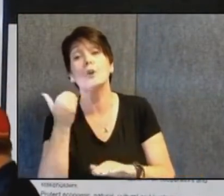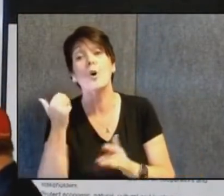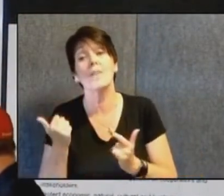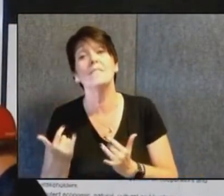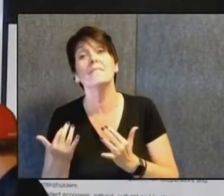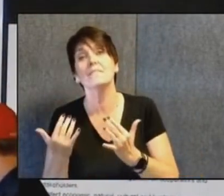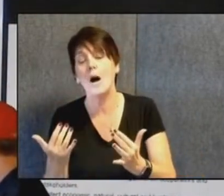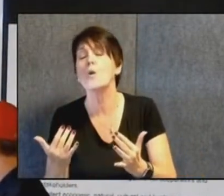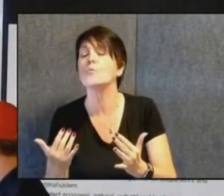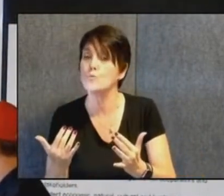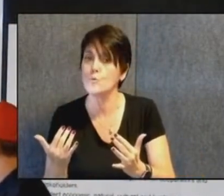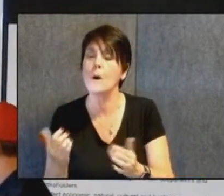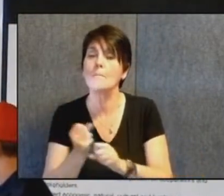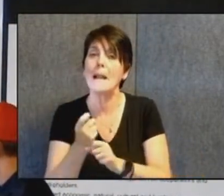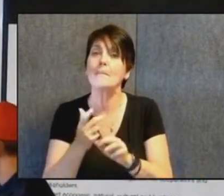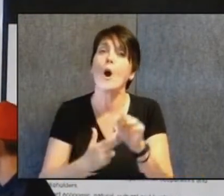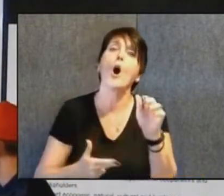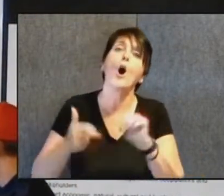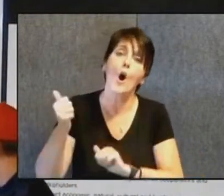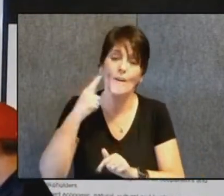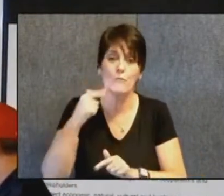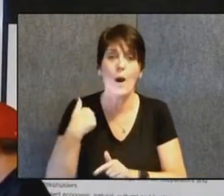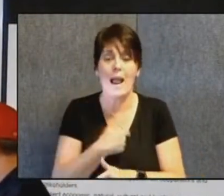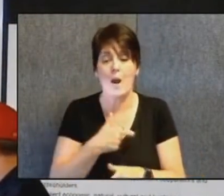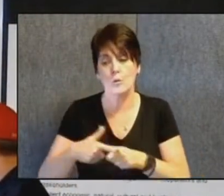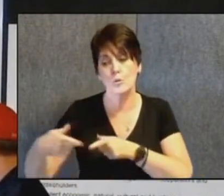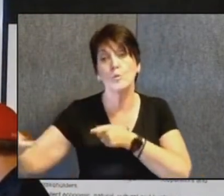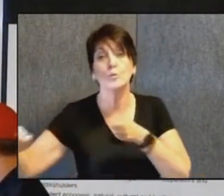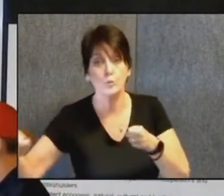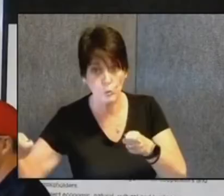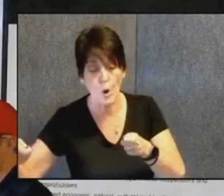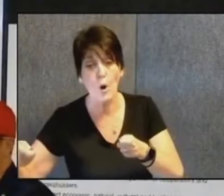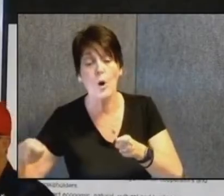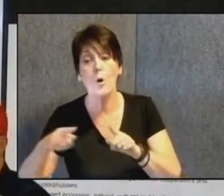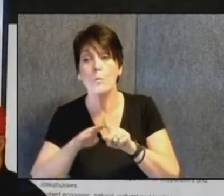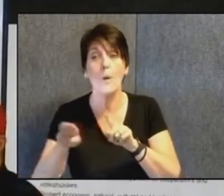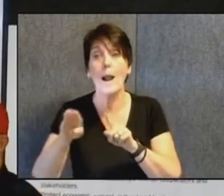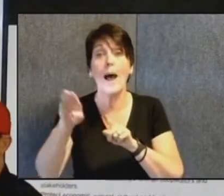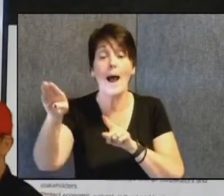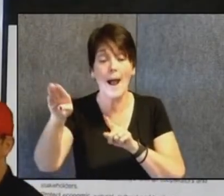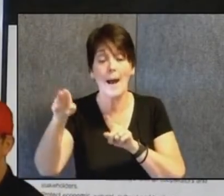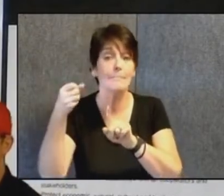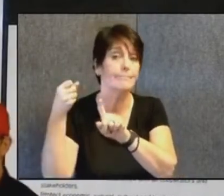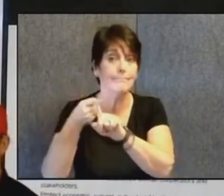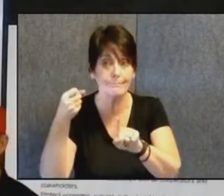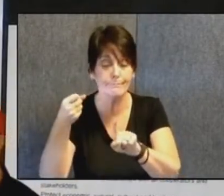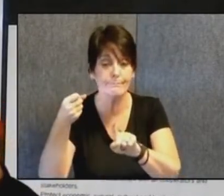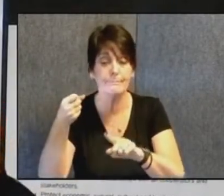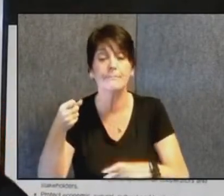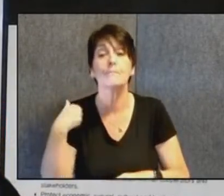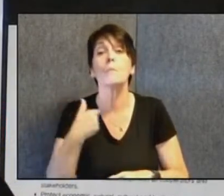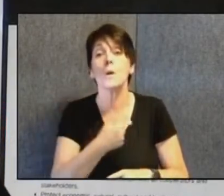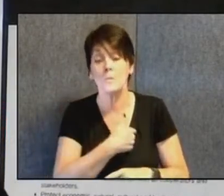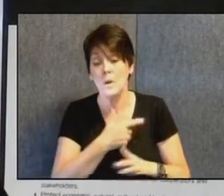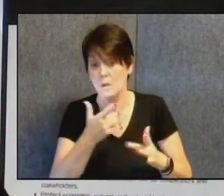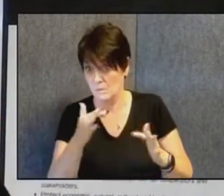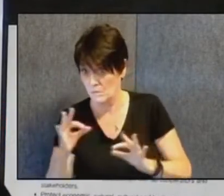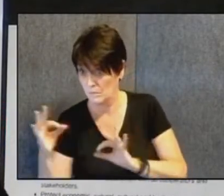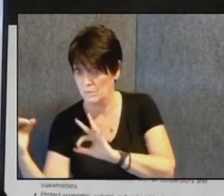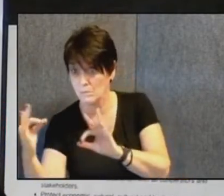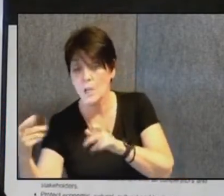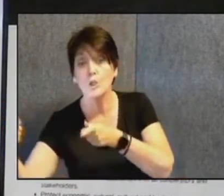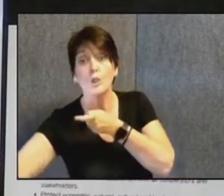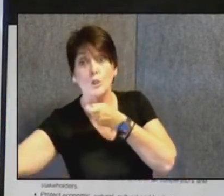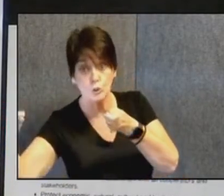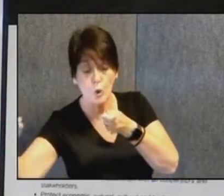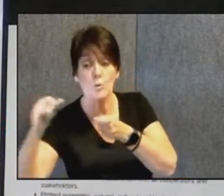making a little push at our control line in there. It went up, hit our control line, laid down, we mopped it up, so that